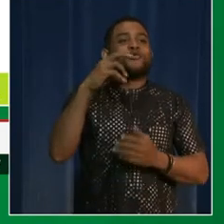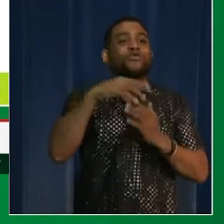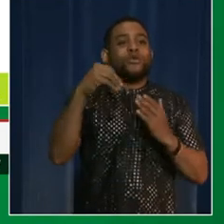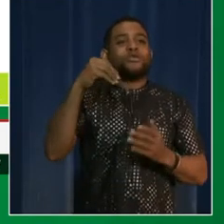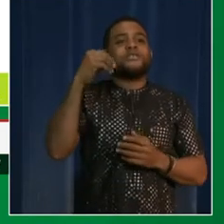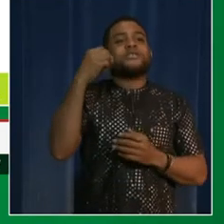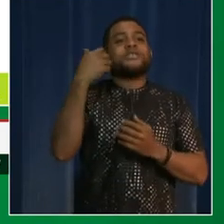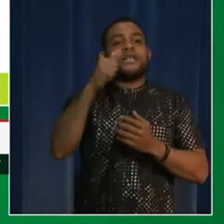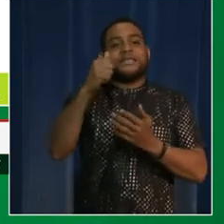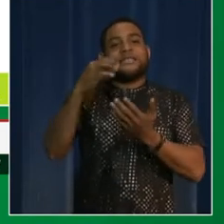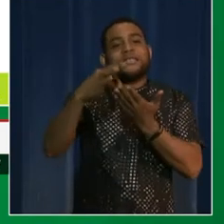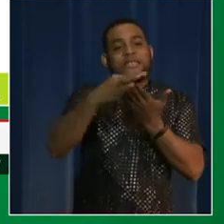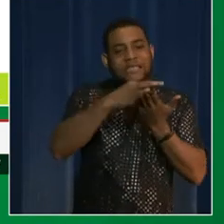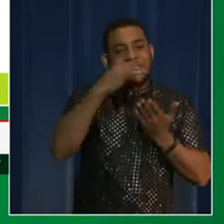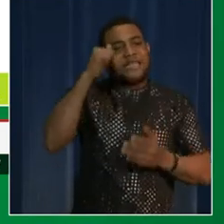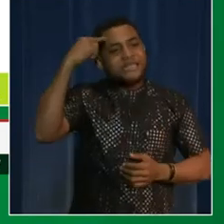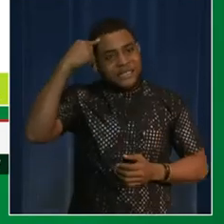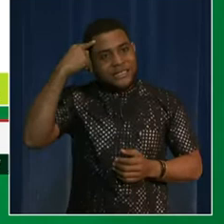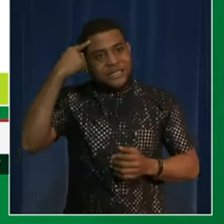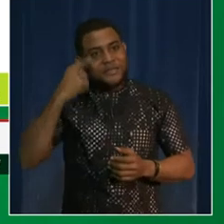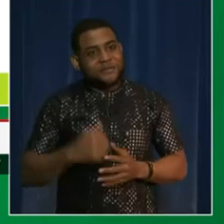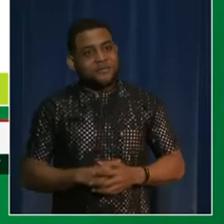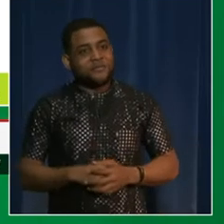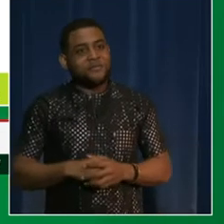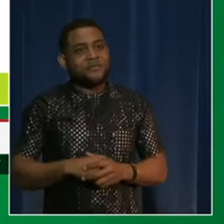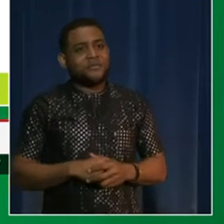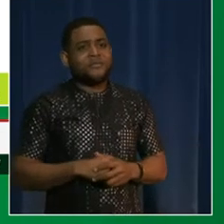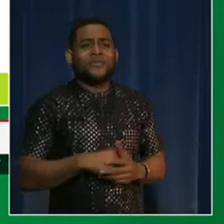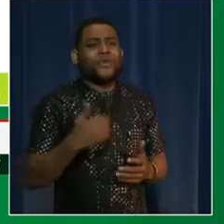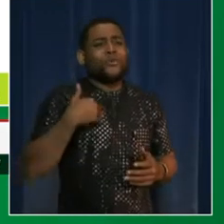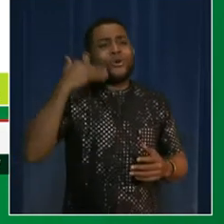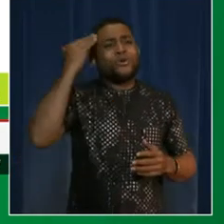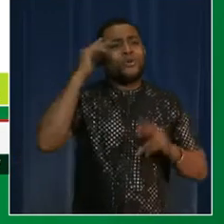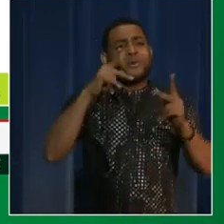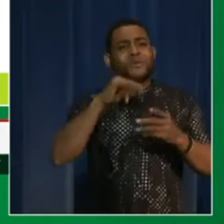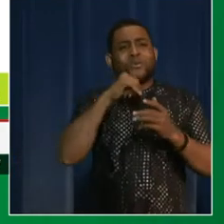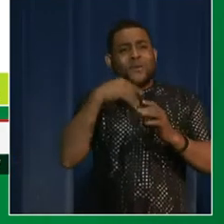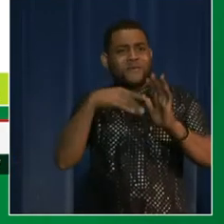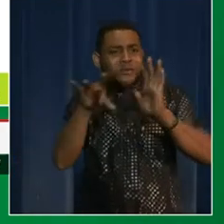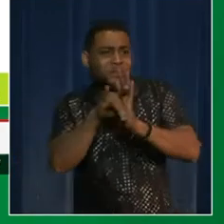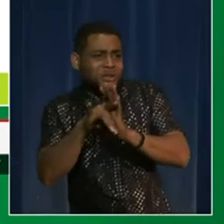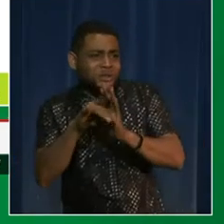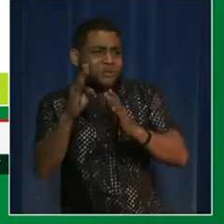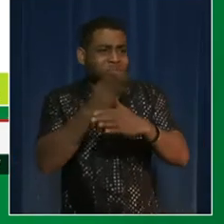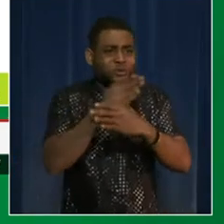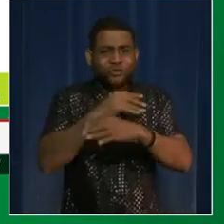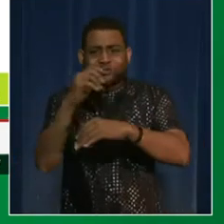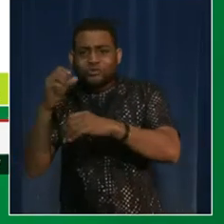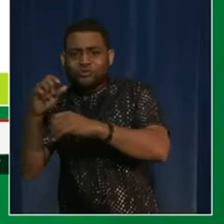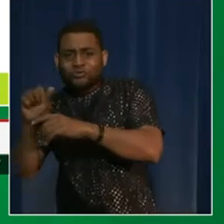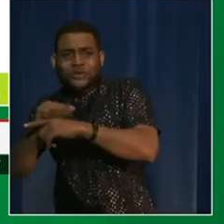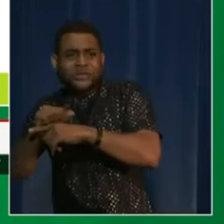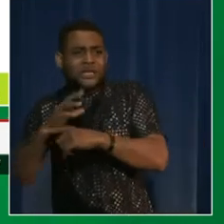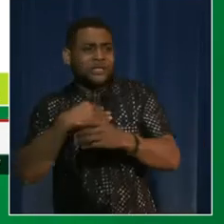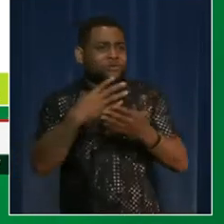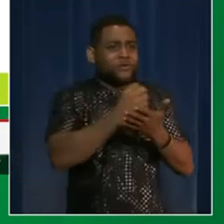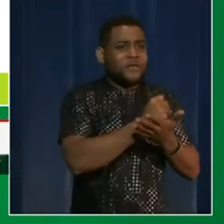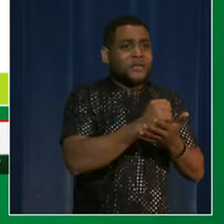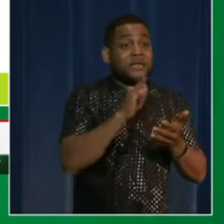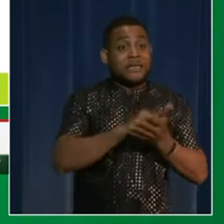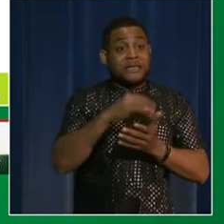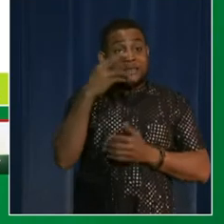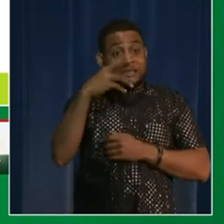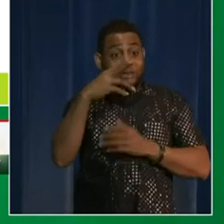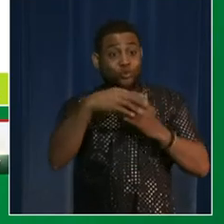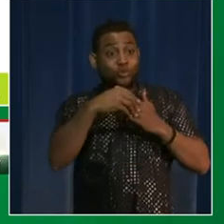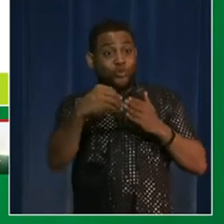Bowser, because we know people shouldn't have to choose between training and earning a wage. So that is $16.10 per hour.